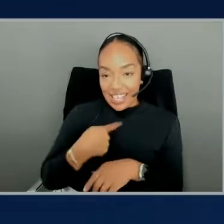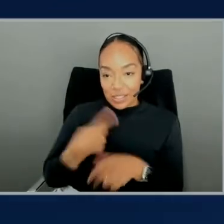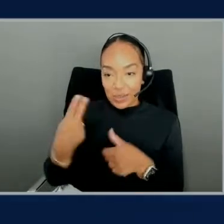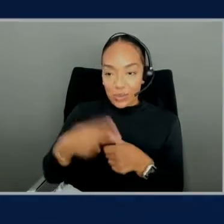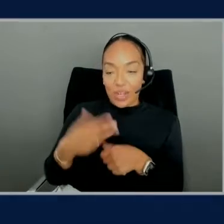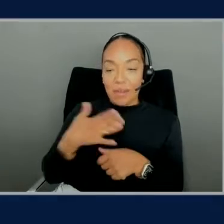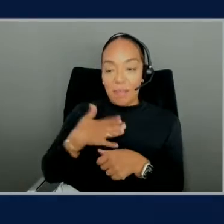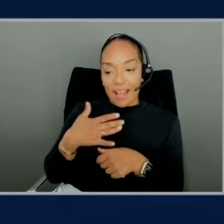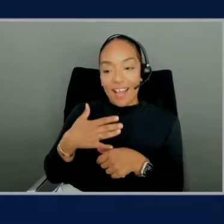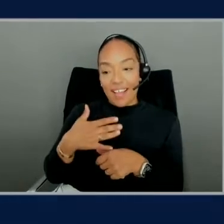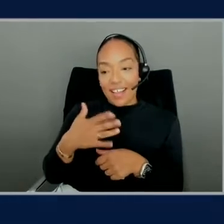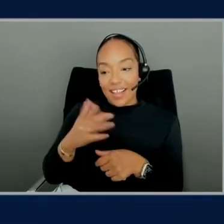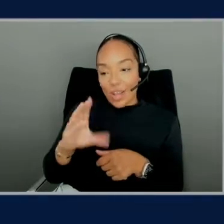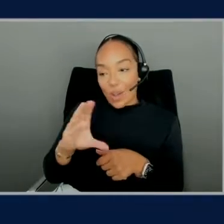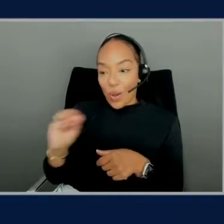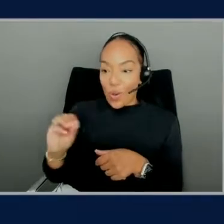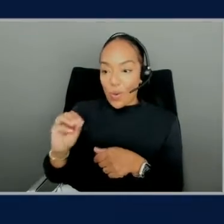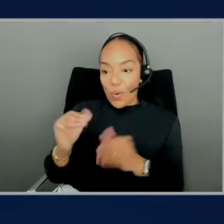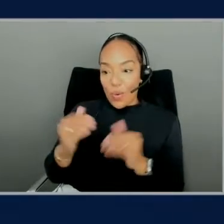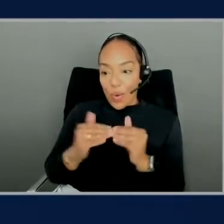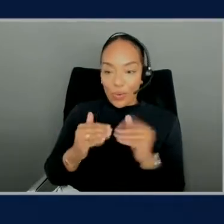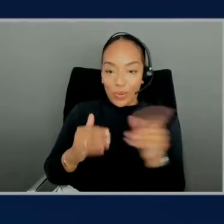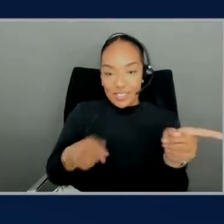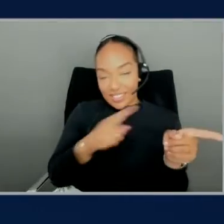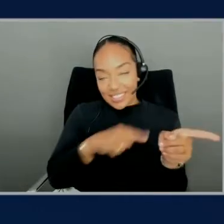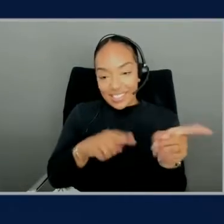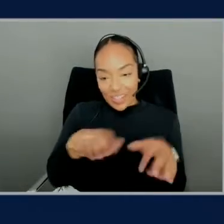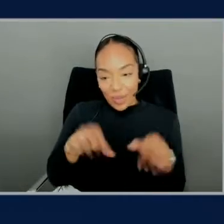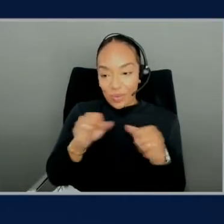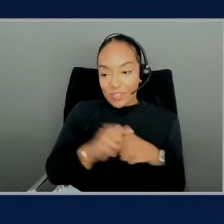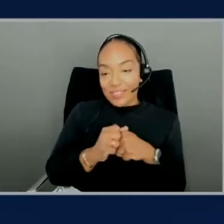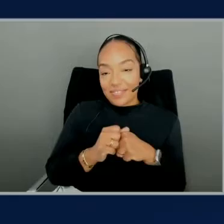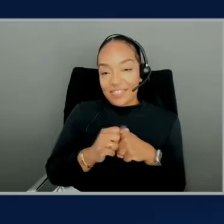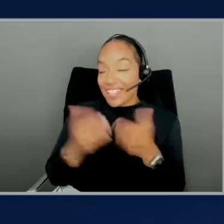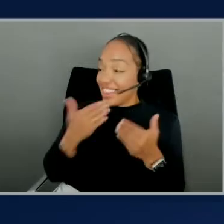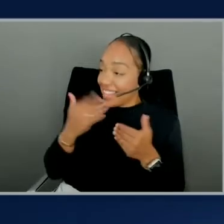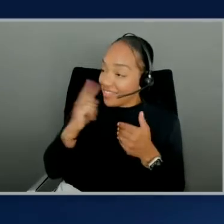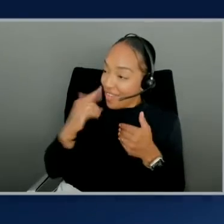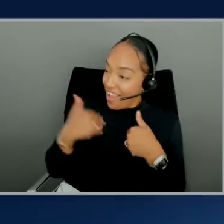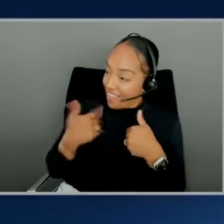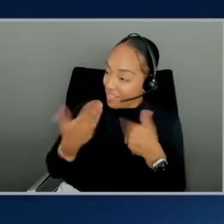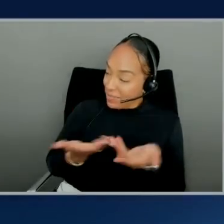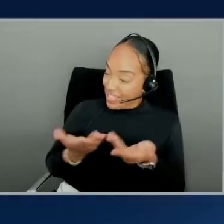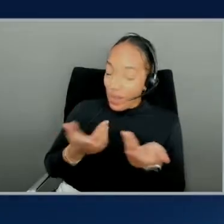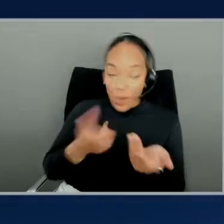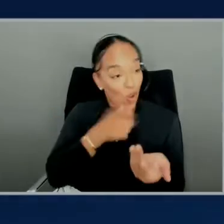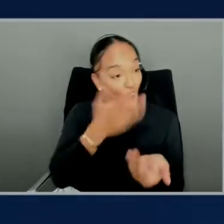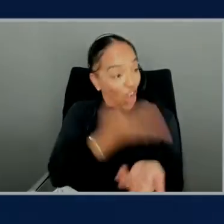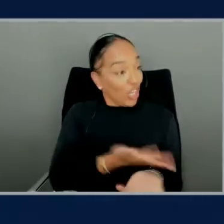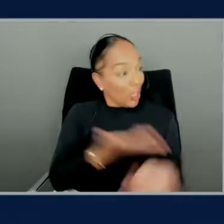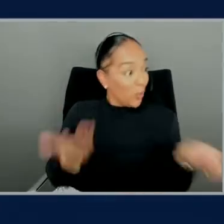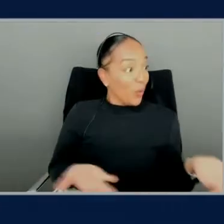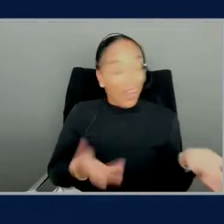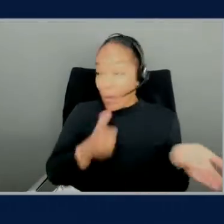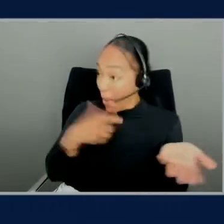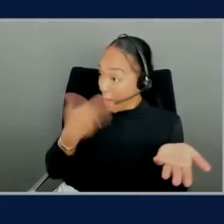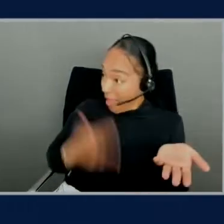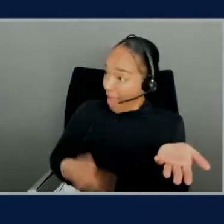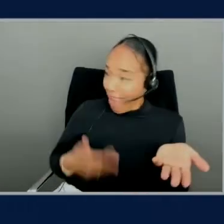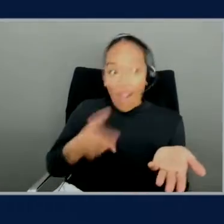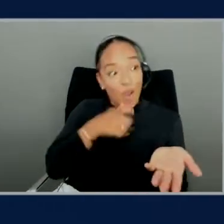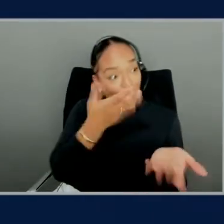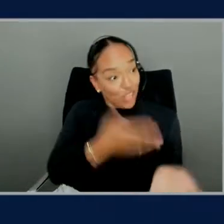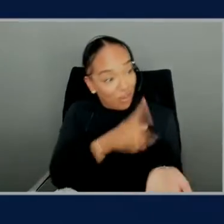lovely co-host. Thanks for having me. How are you? It's good to be here. My Who first are you? Who am I? Who are you? It's your